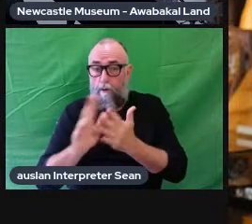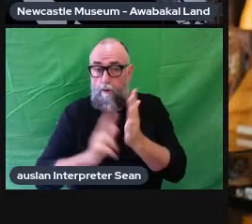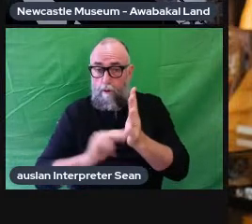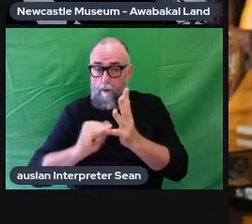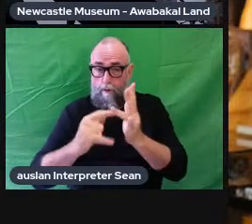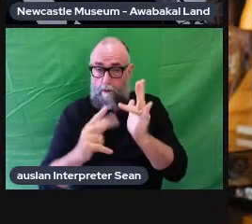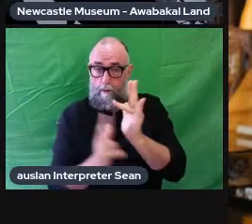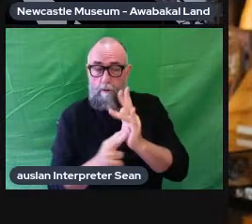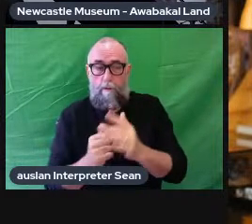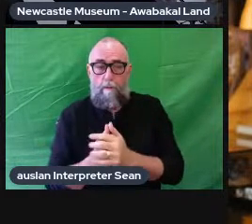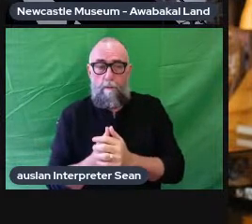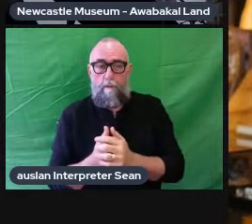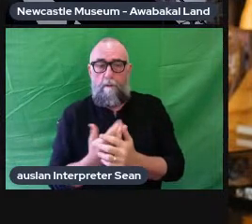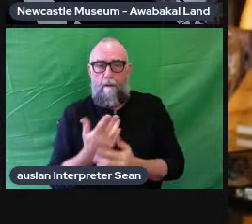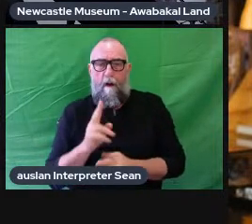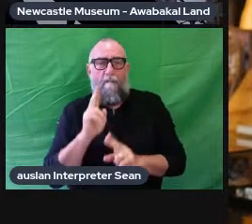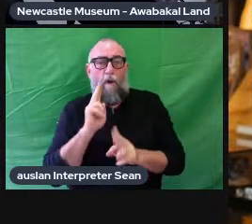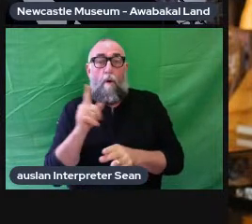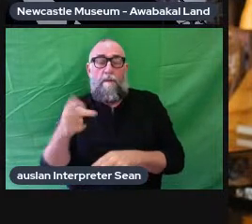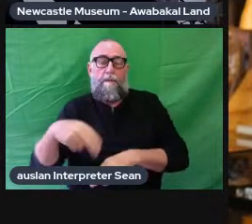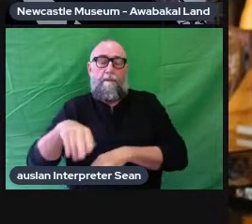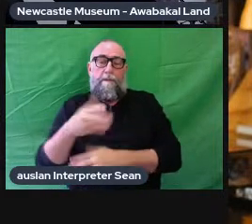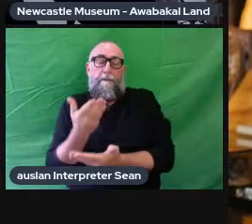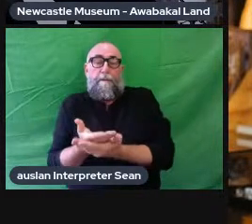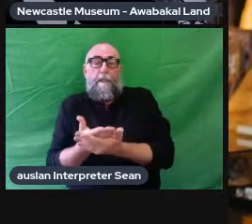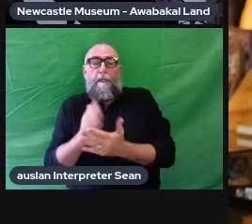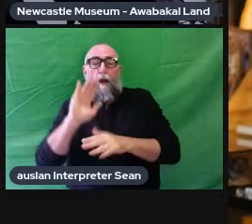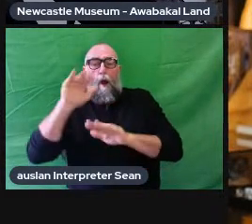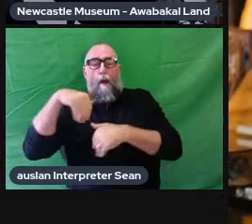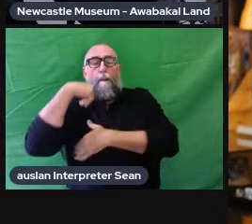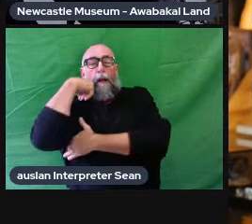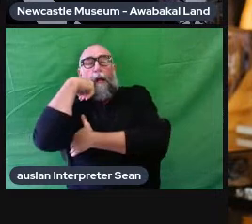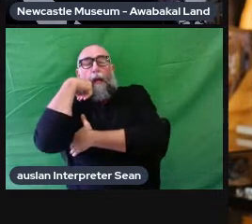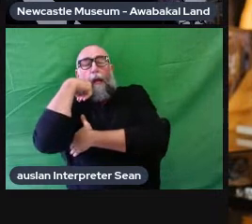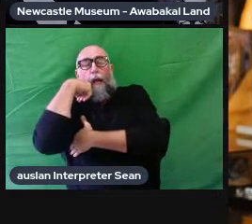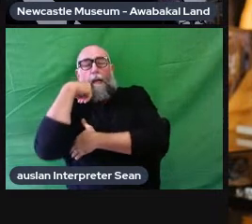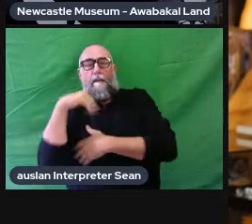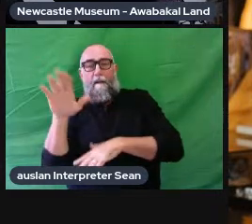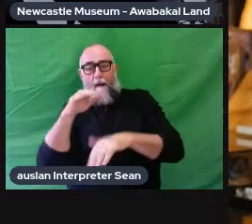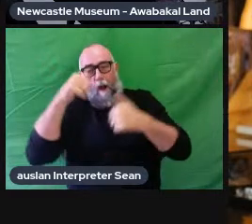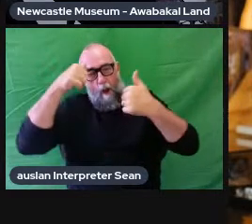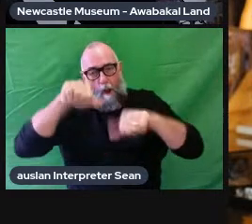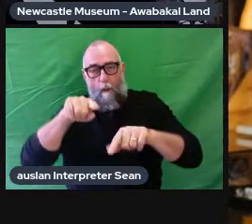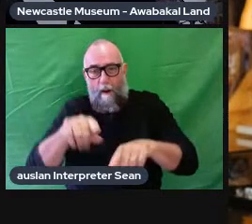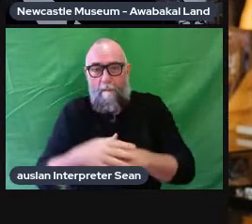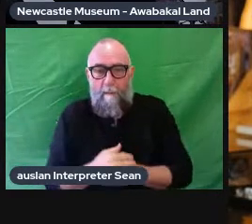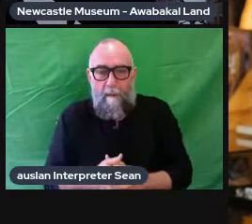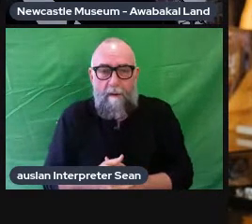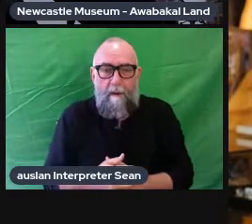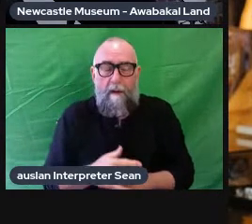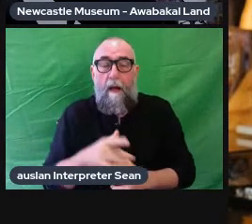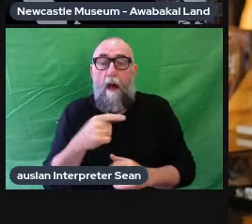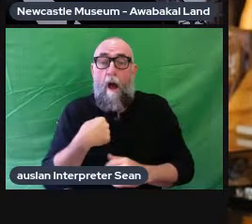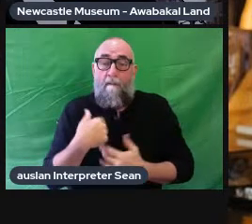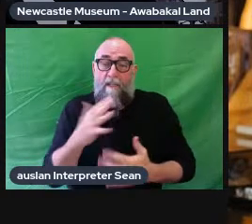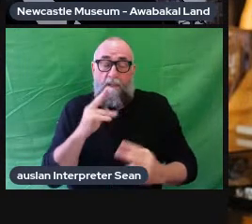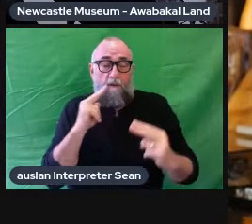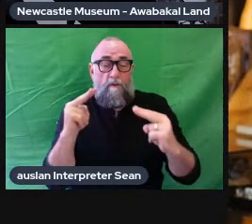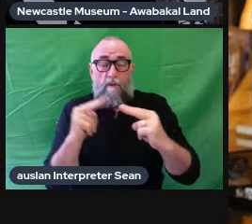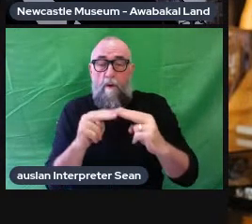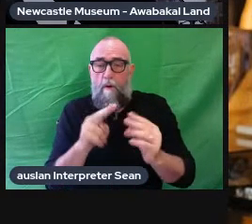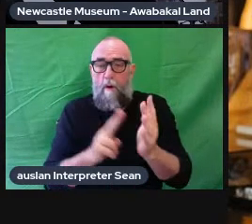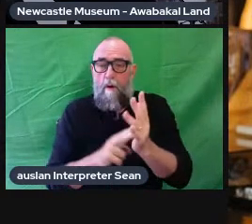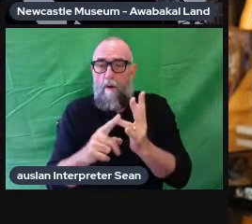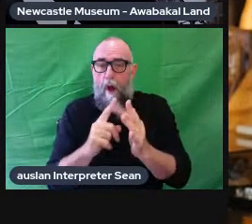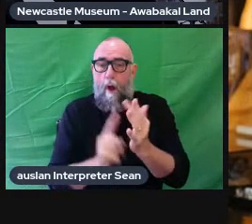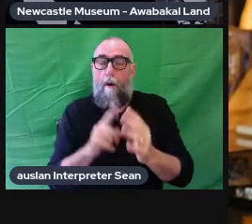he's not, just sitting at home on the couch probably, basking in fame. I saw Noel a couple of weekends ago at the Stroke